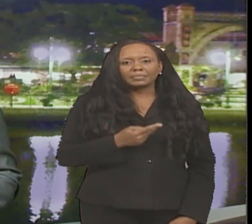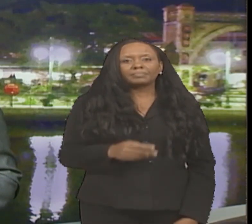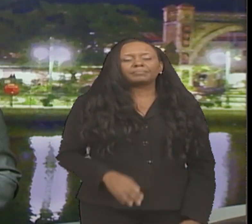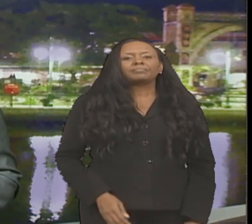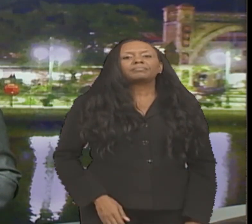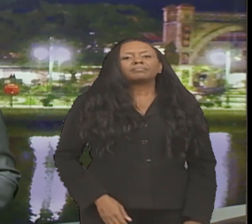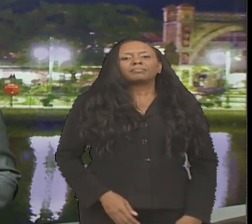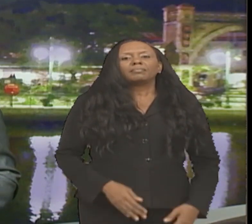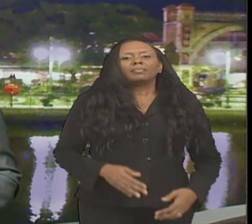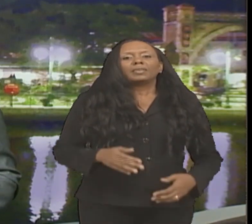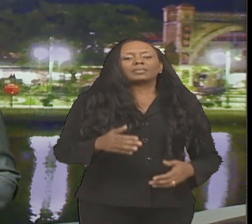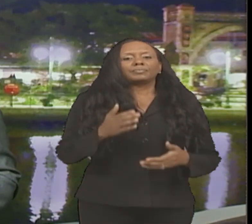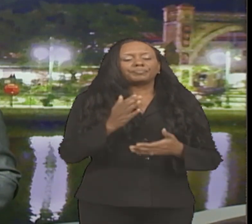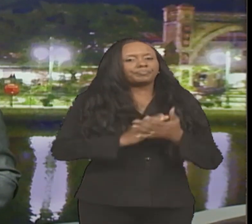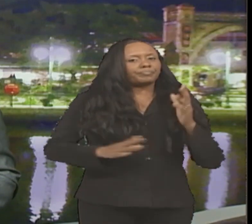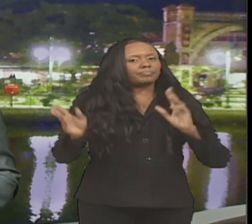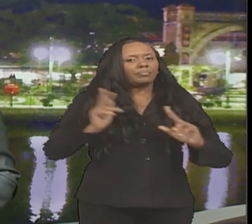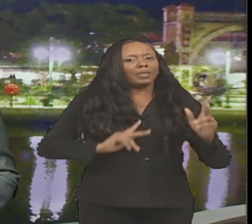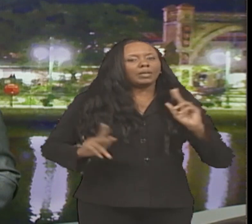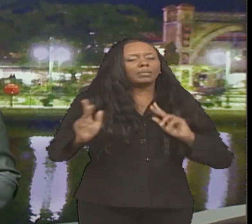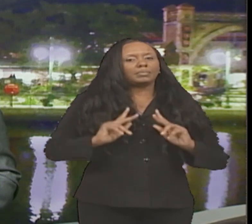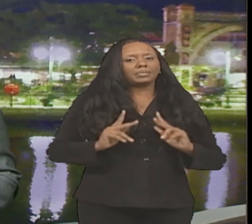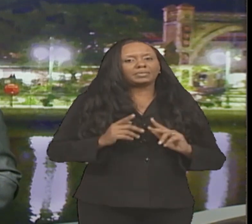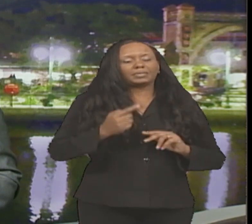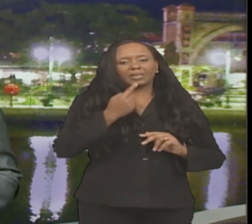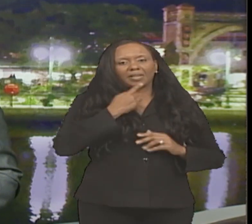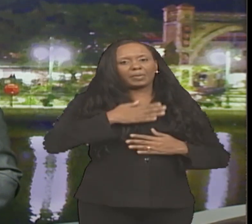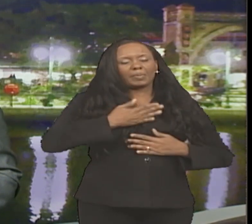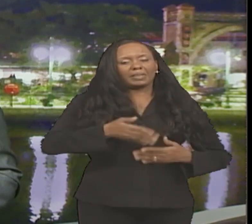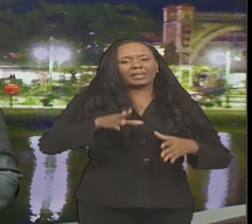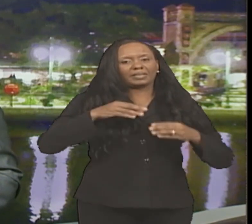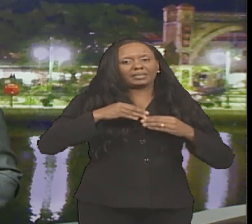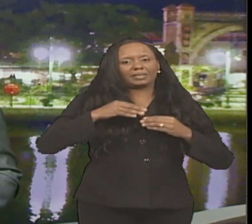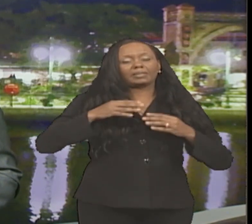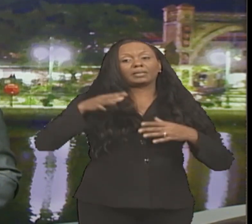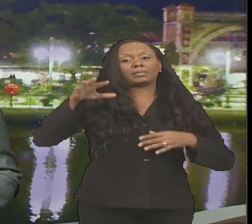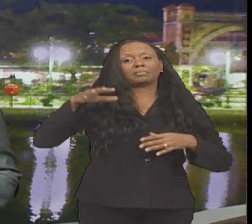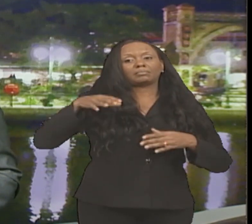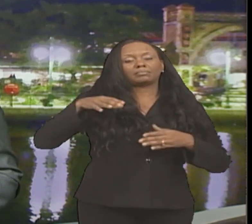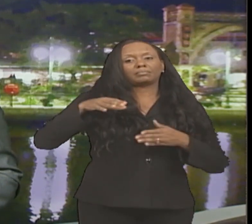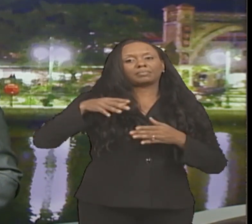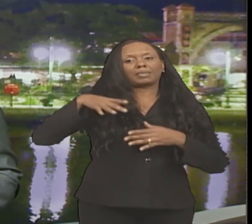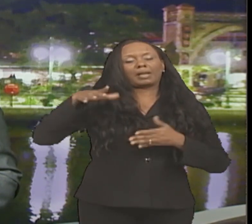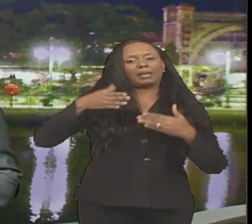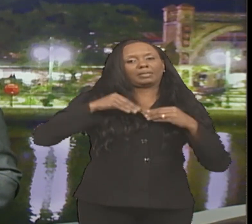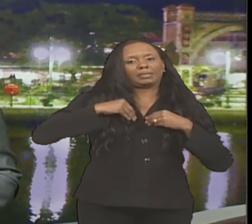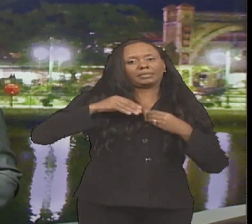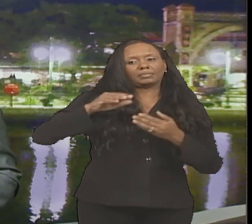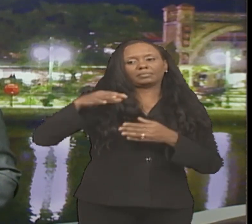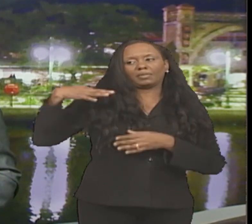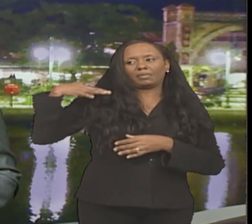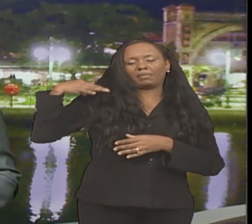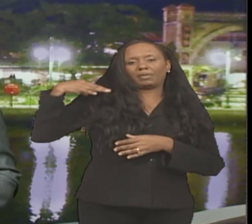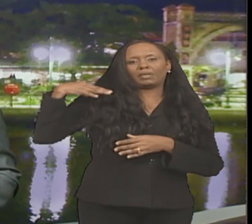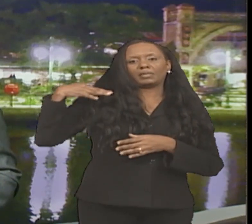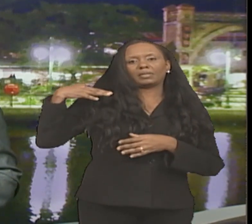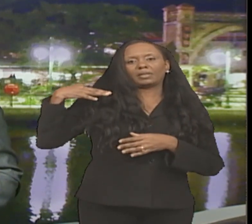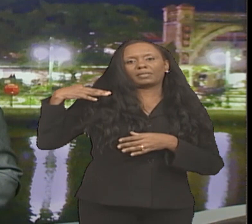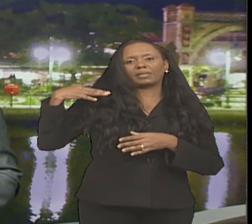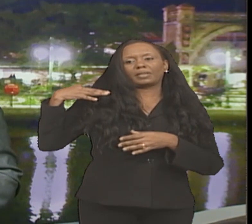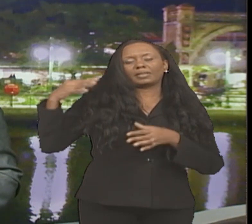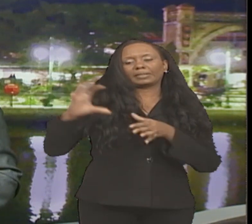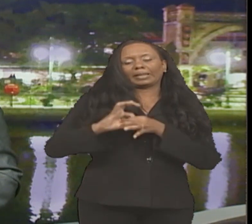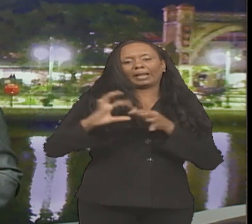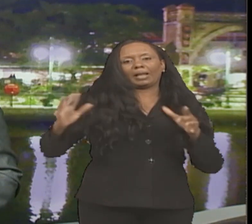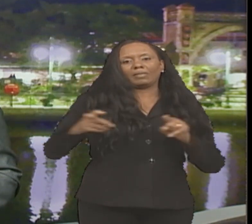voluntary separation has been embraced as a process which the management of the Rural Development Commission will use to trim its staff complement.